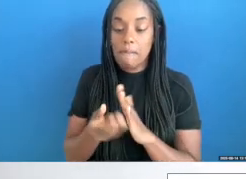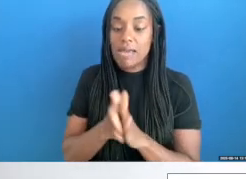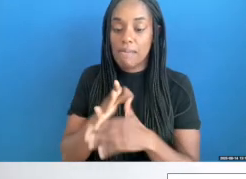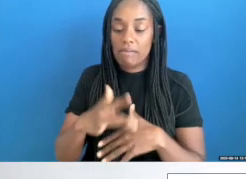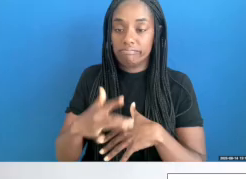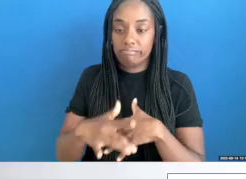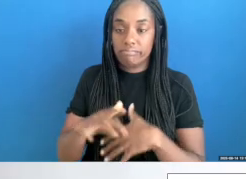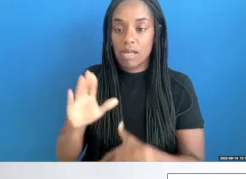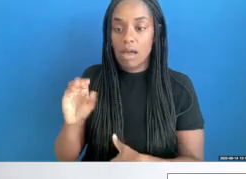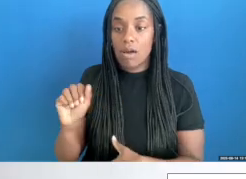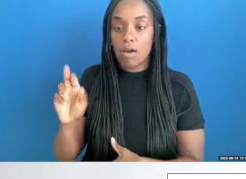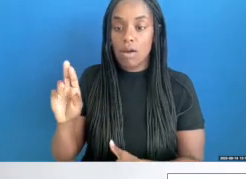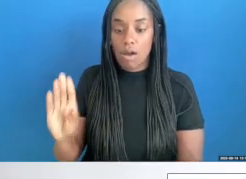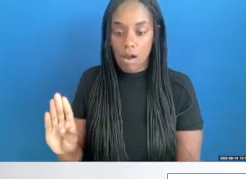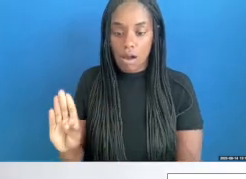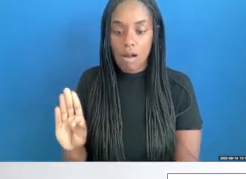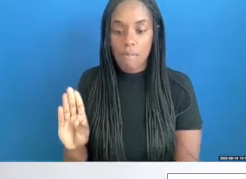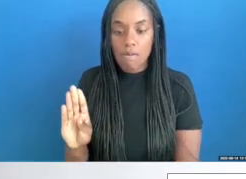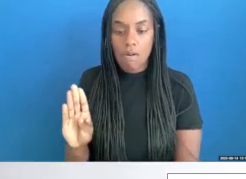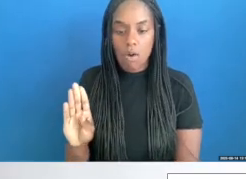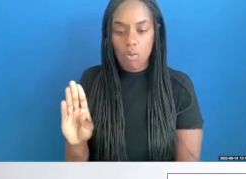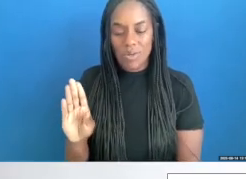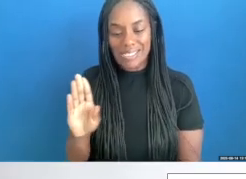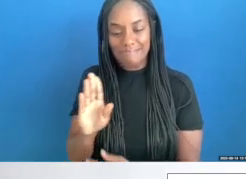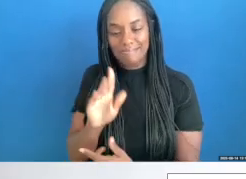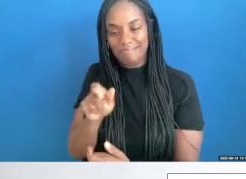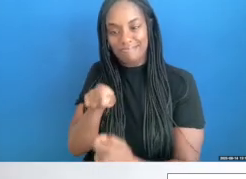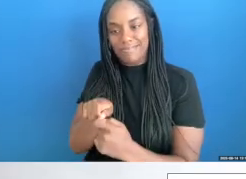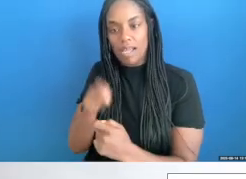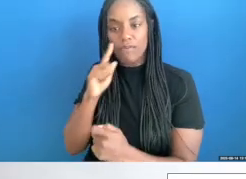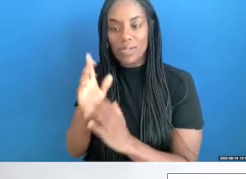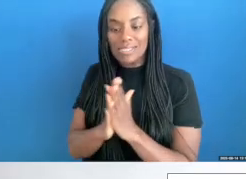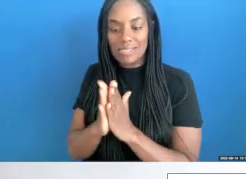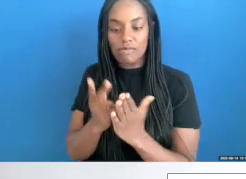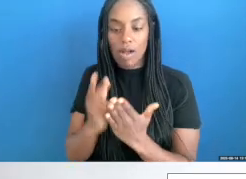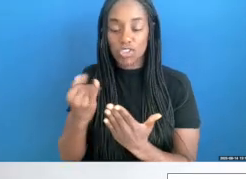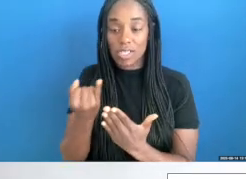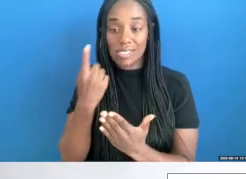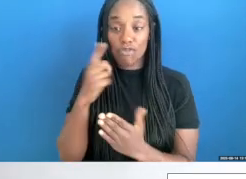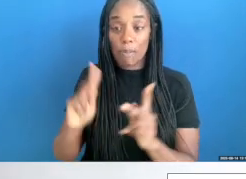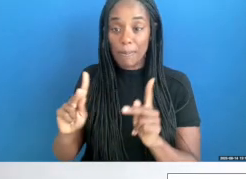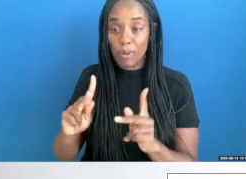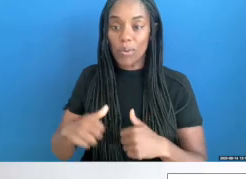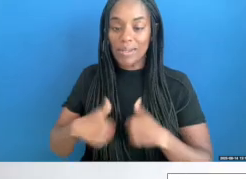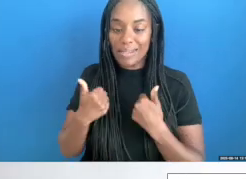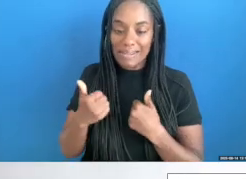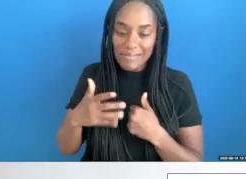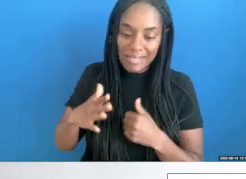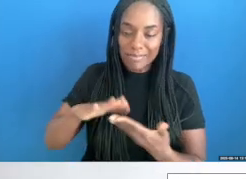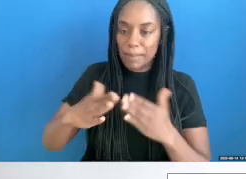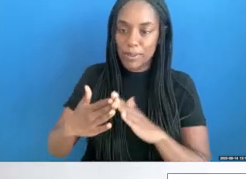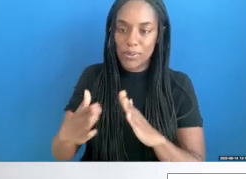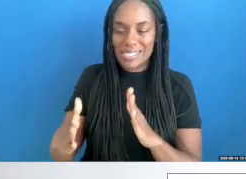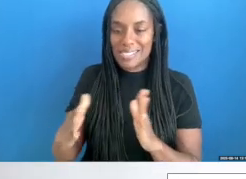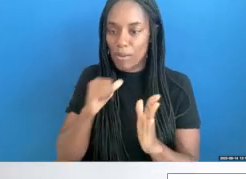projects toward people who live in disadvantaged communities. As projects matured and